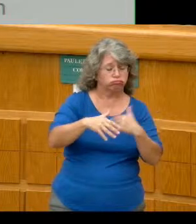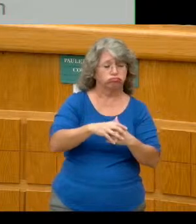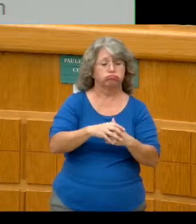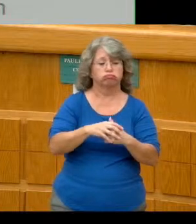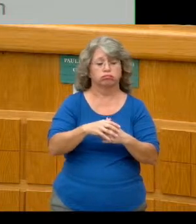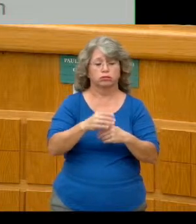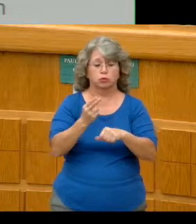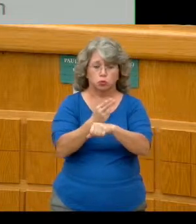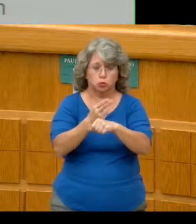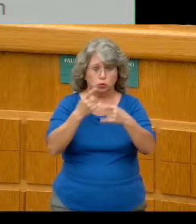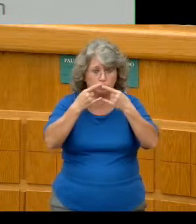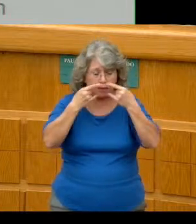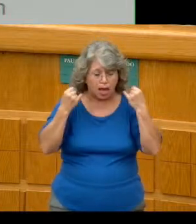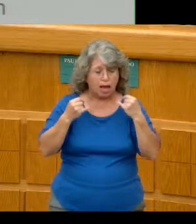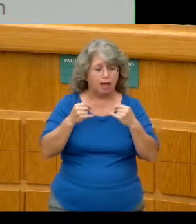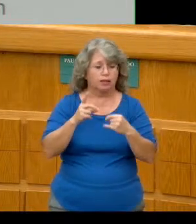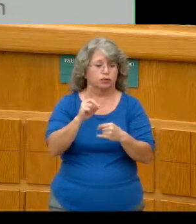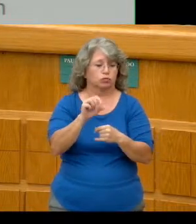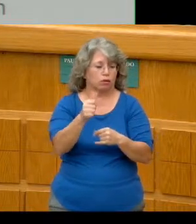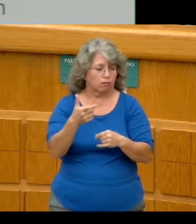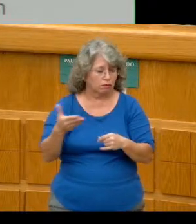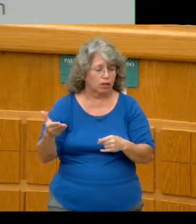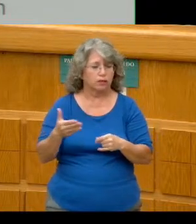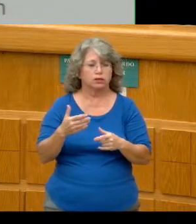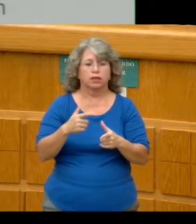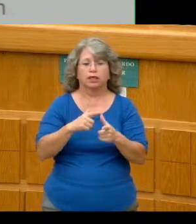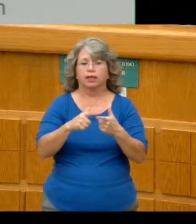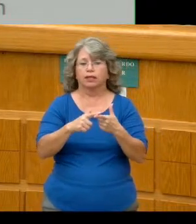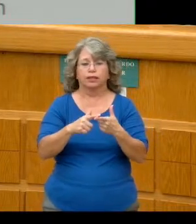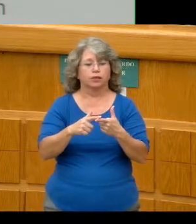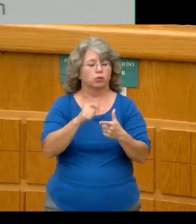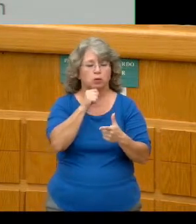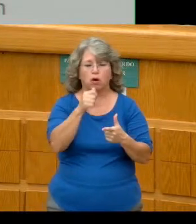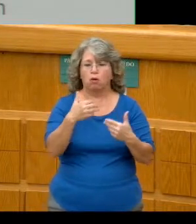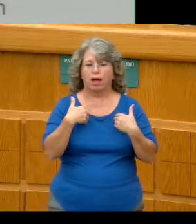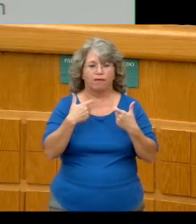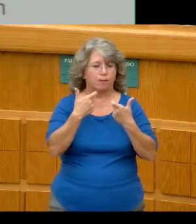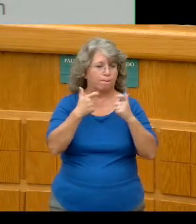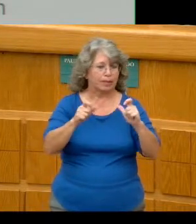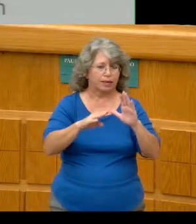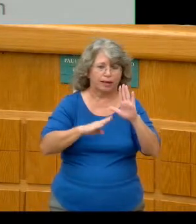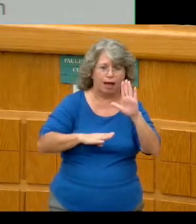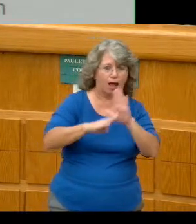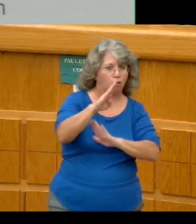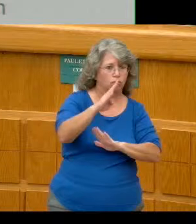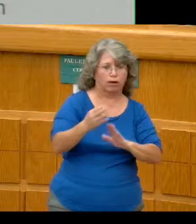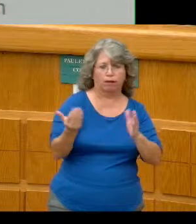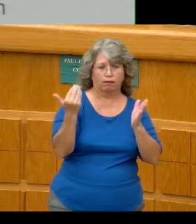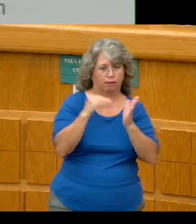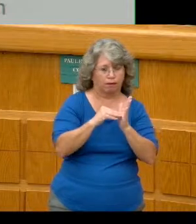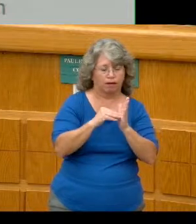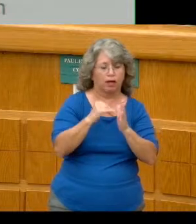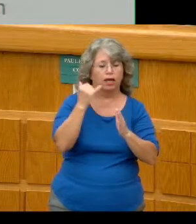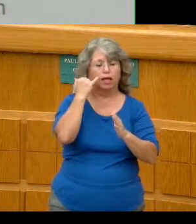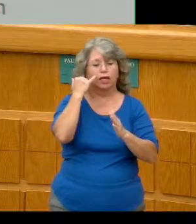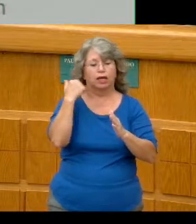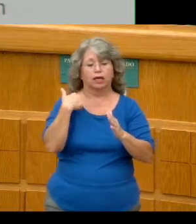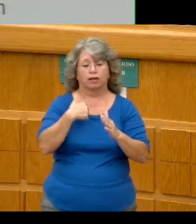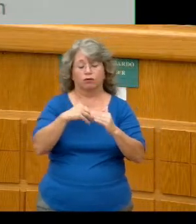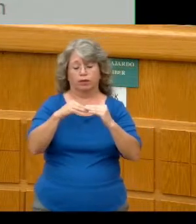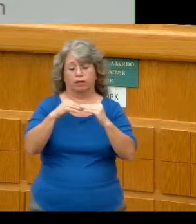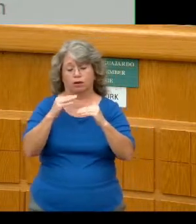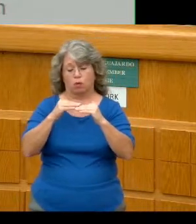down, we don't necessarily have to get into that big of an outbreak again. If we go above 1, there will be some increases in